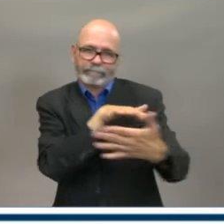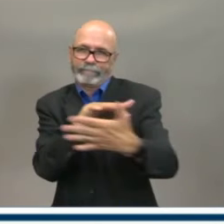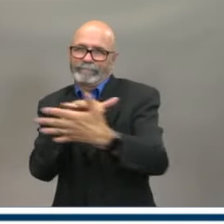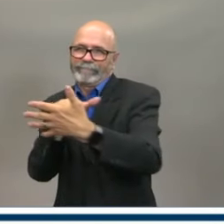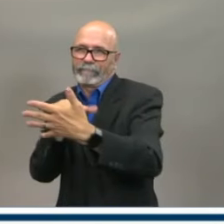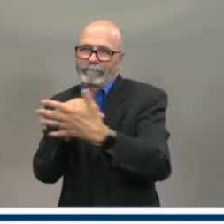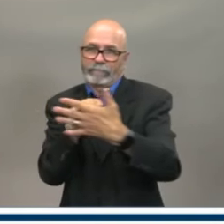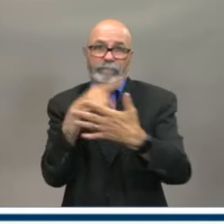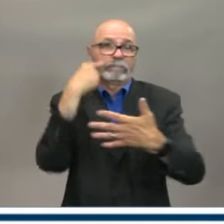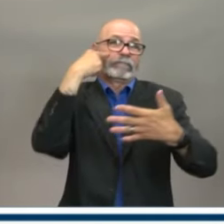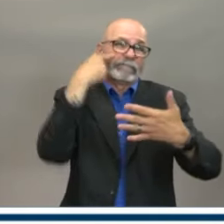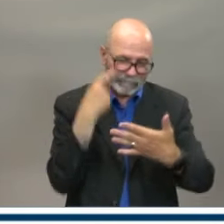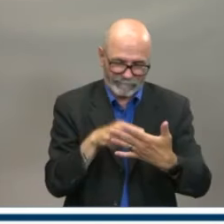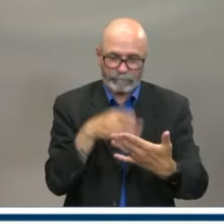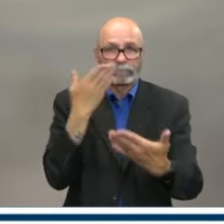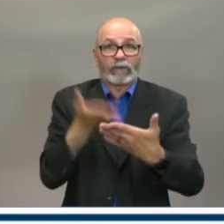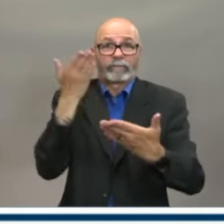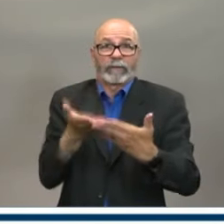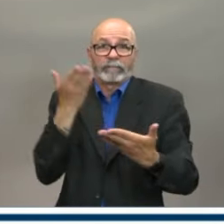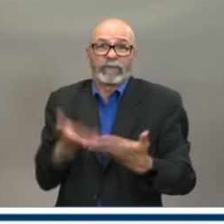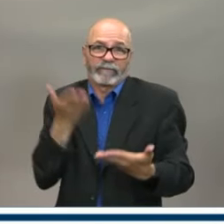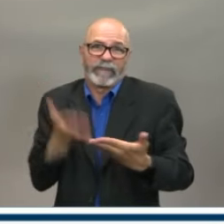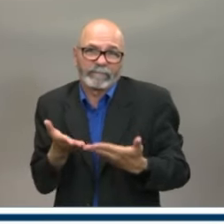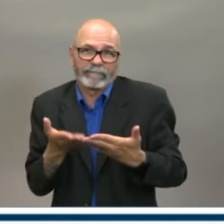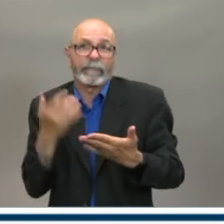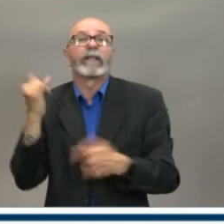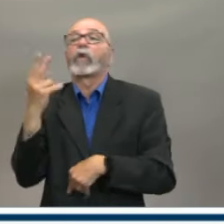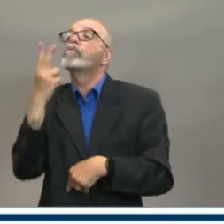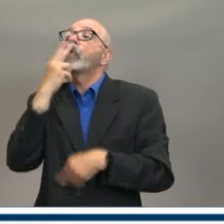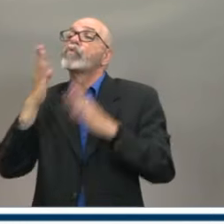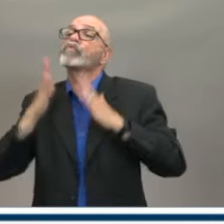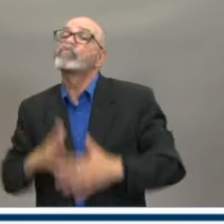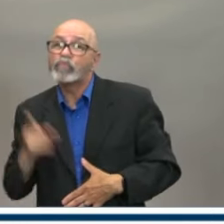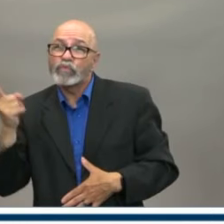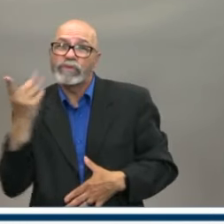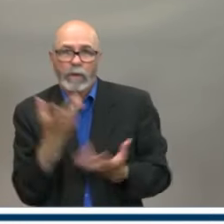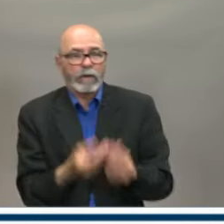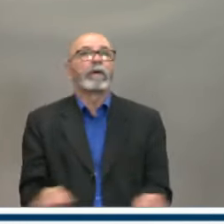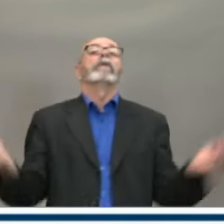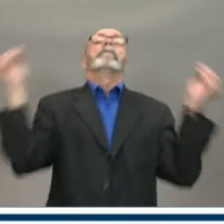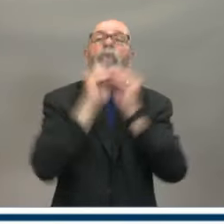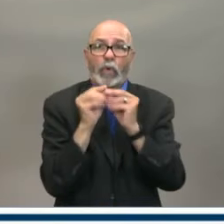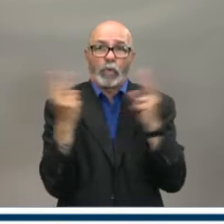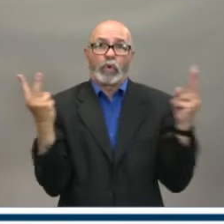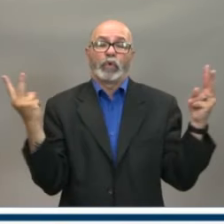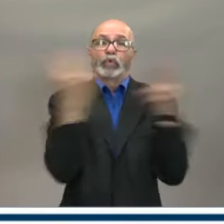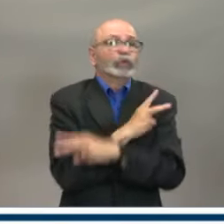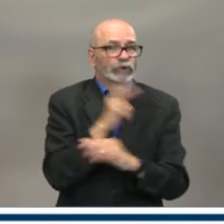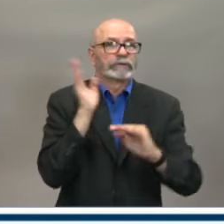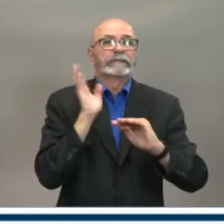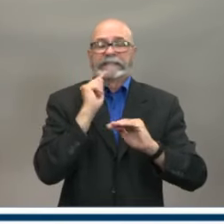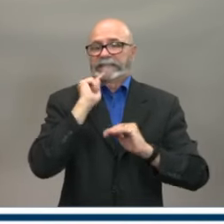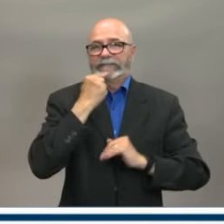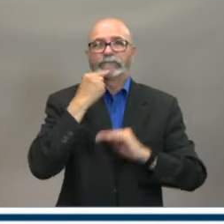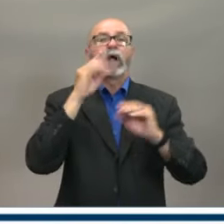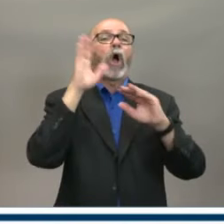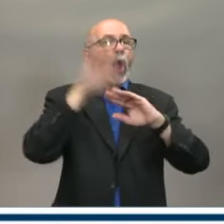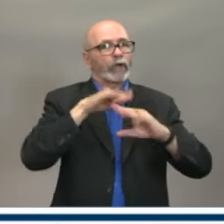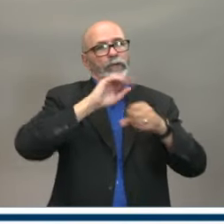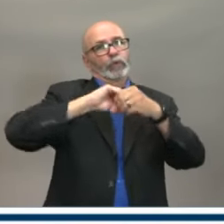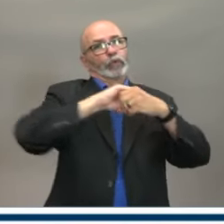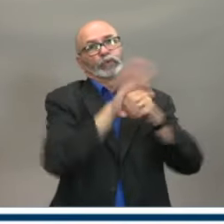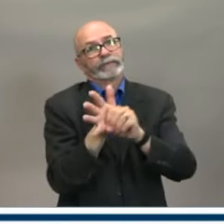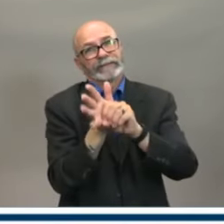Organization now find that smokers are more likely to develop severe COVID-19 disease when compared to